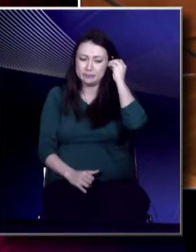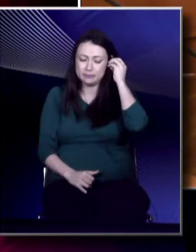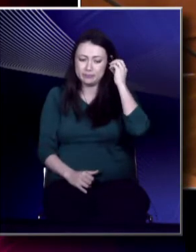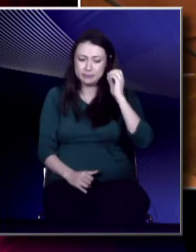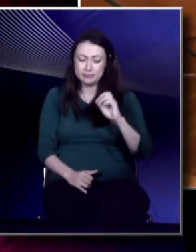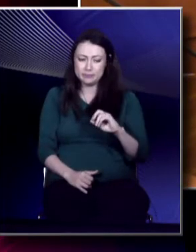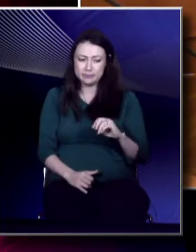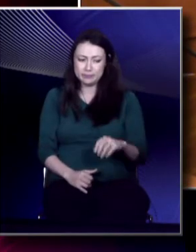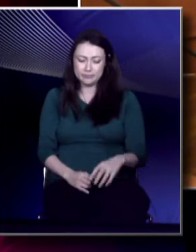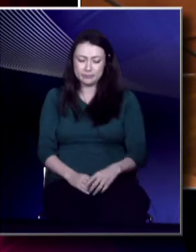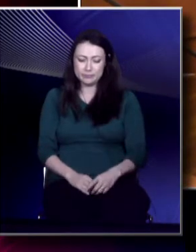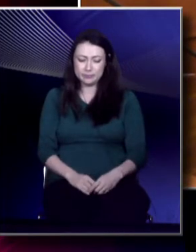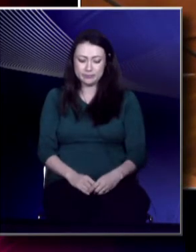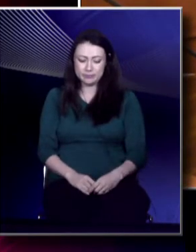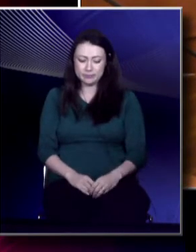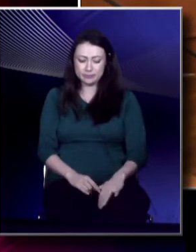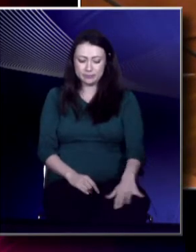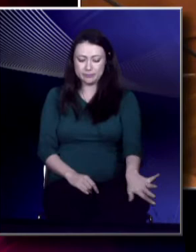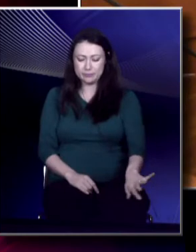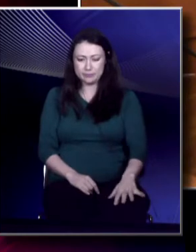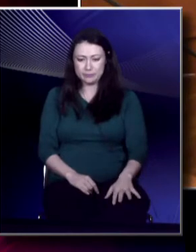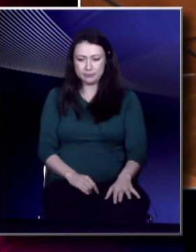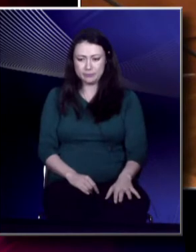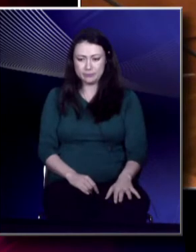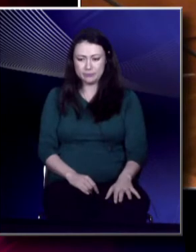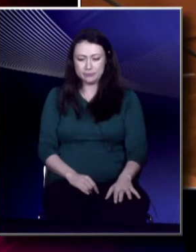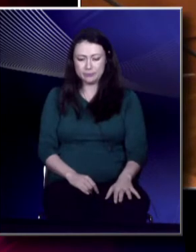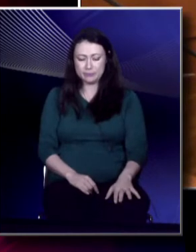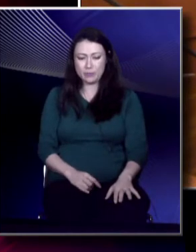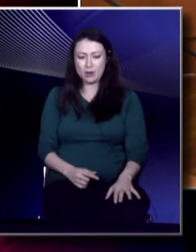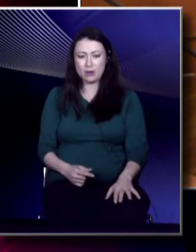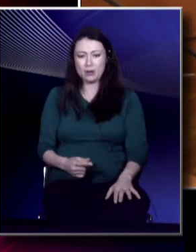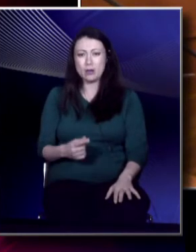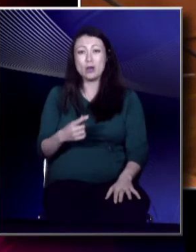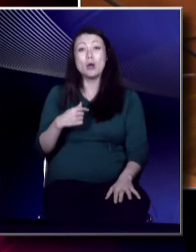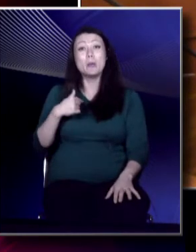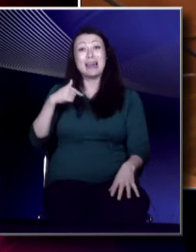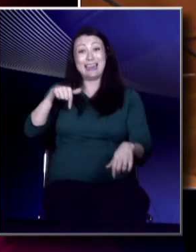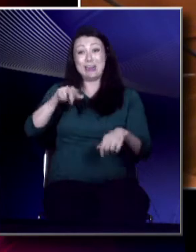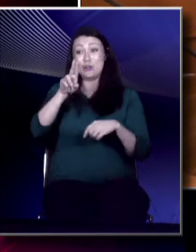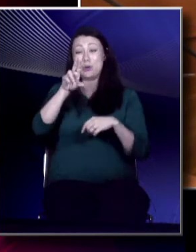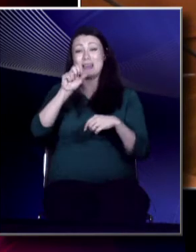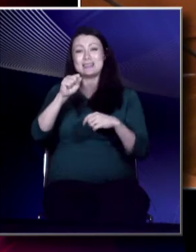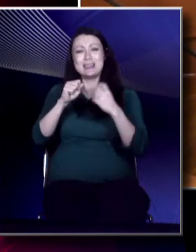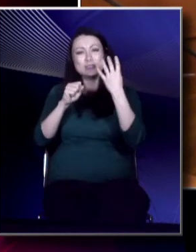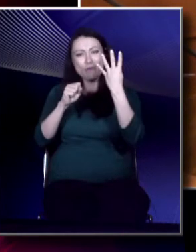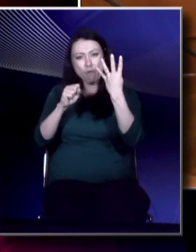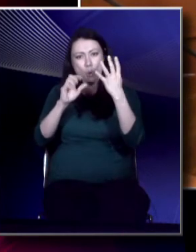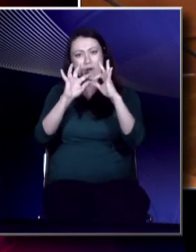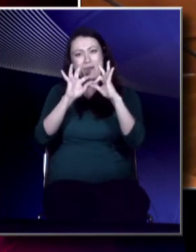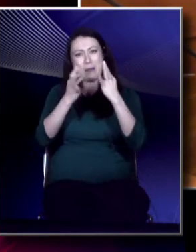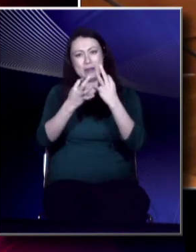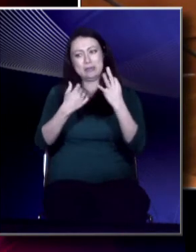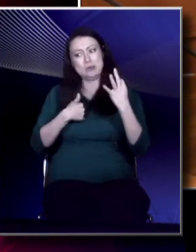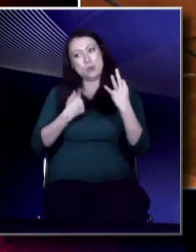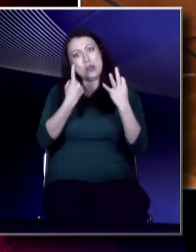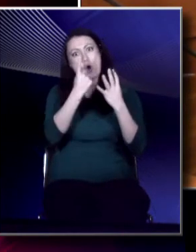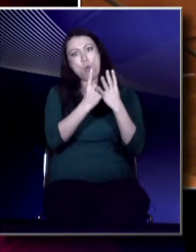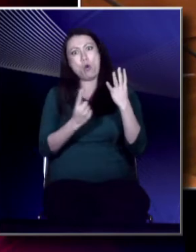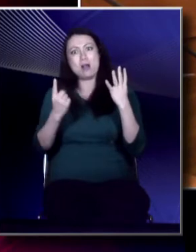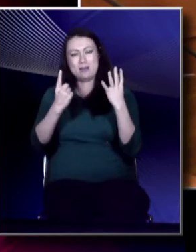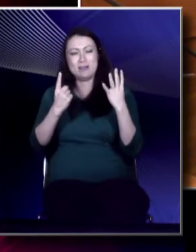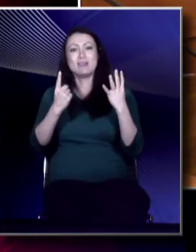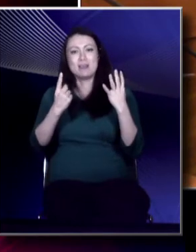But we are 1 out of 4 families in the U.S. that